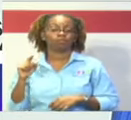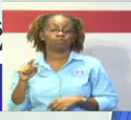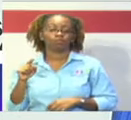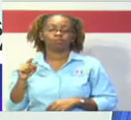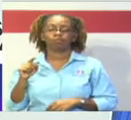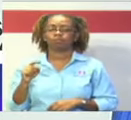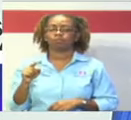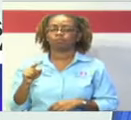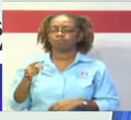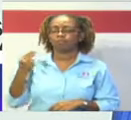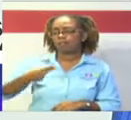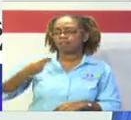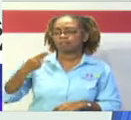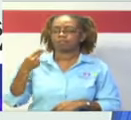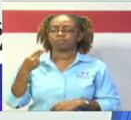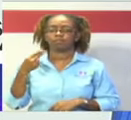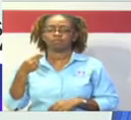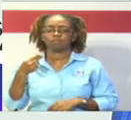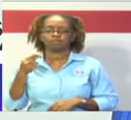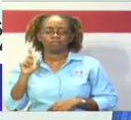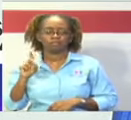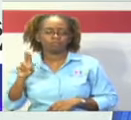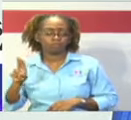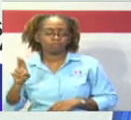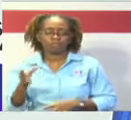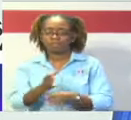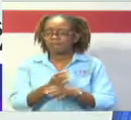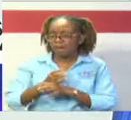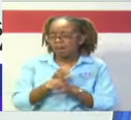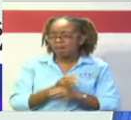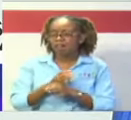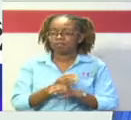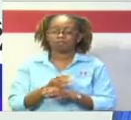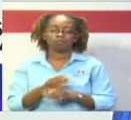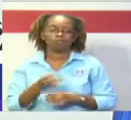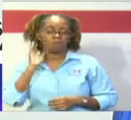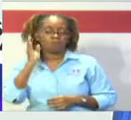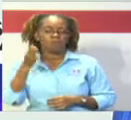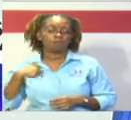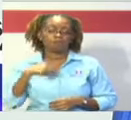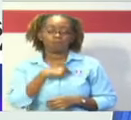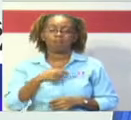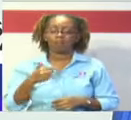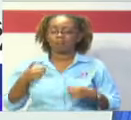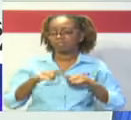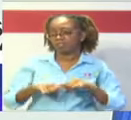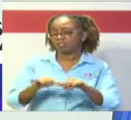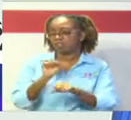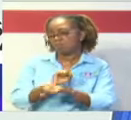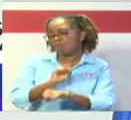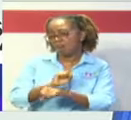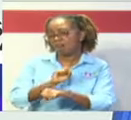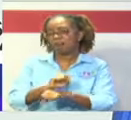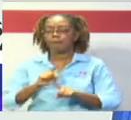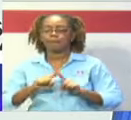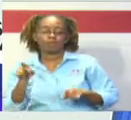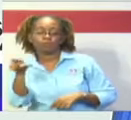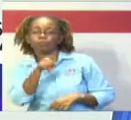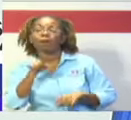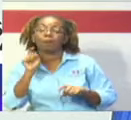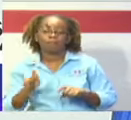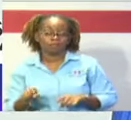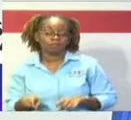to do all our part, but it is important for you to please exercise personal, social, and civic